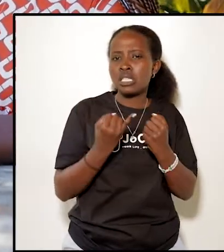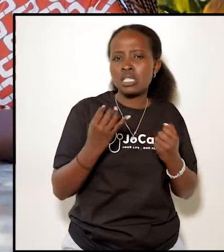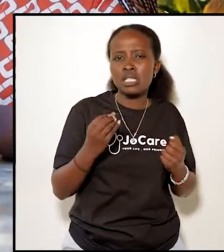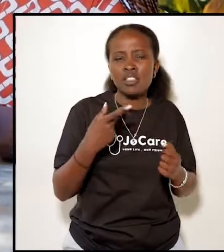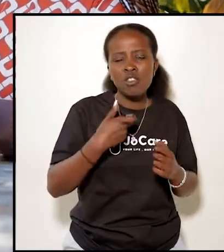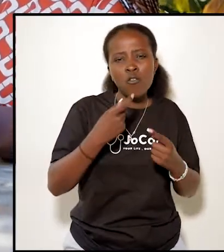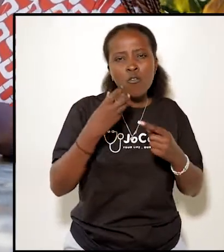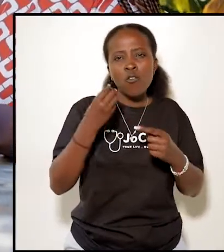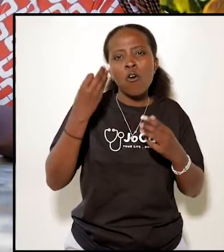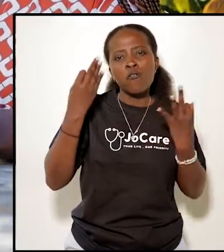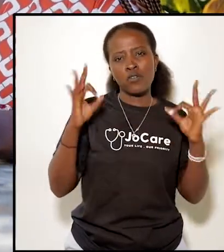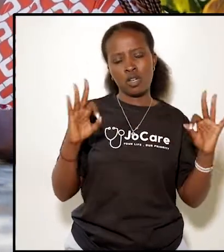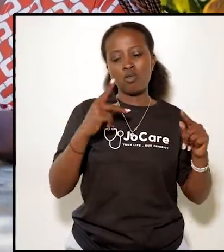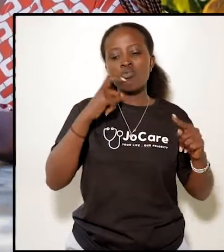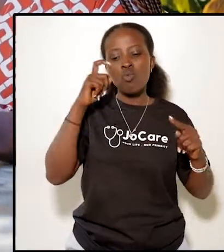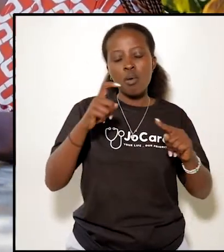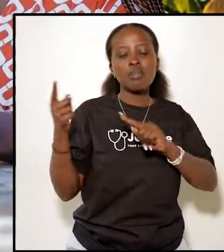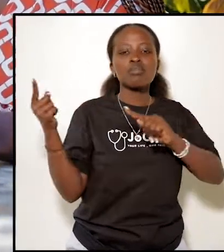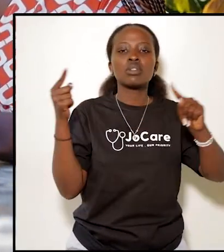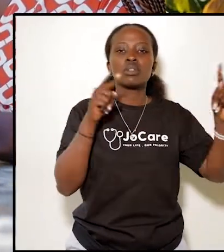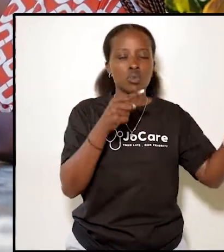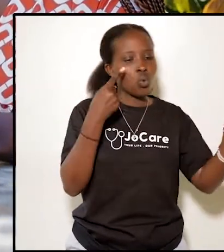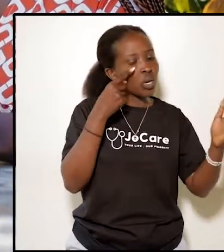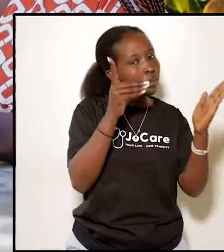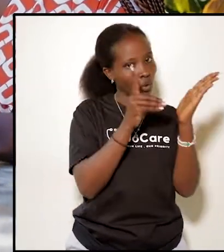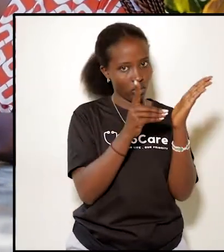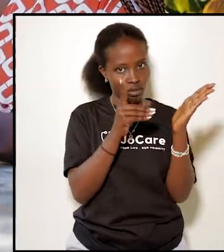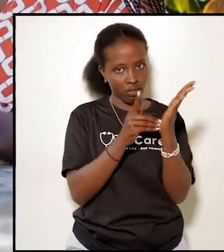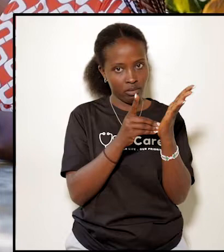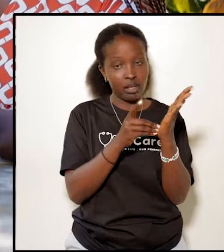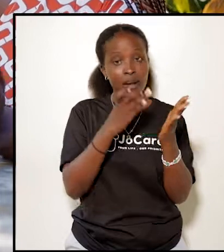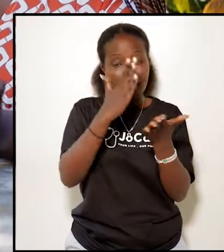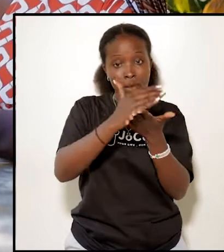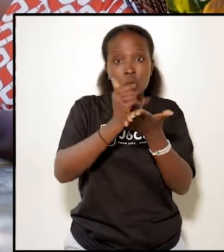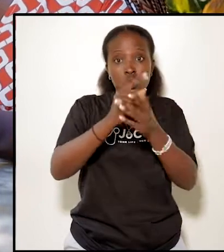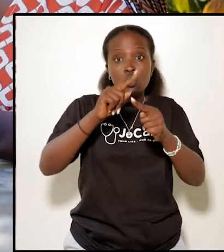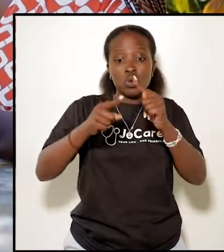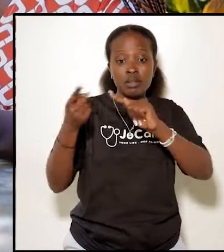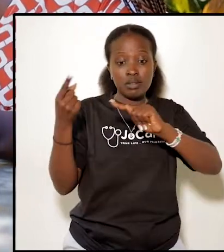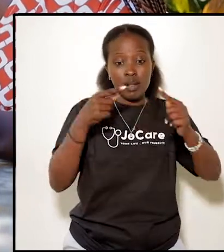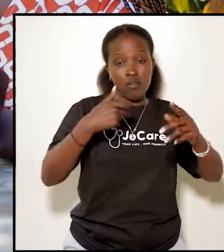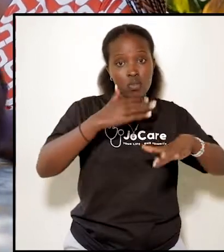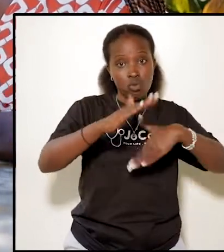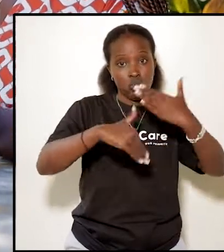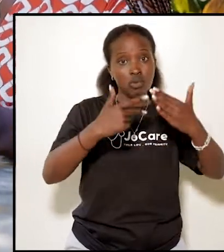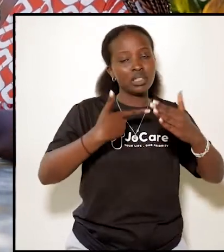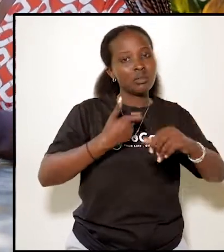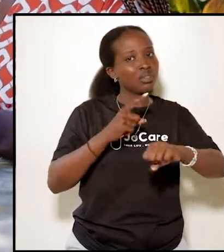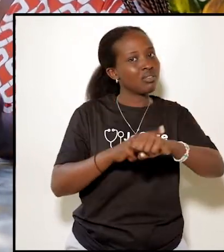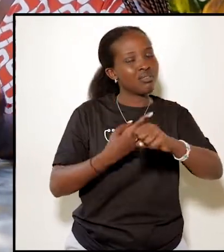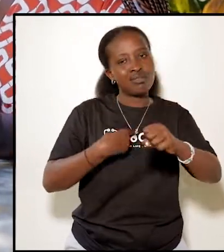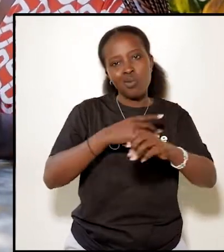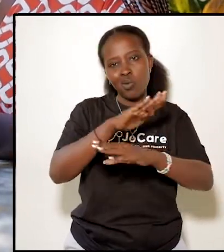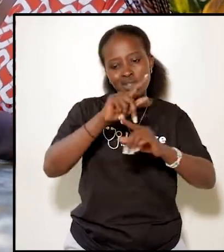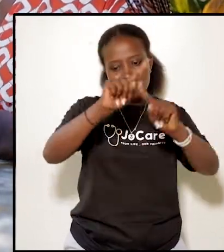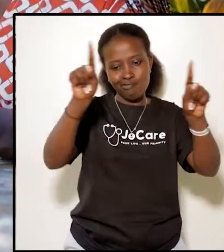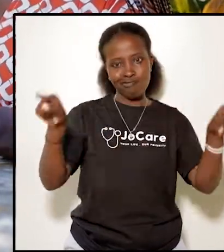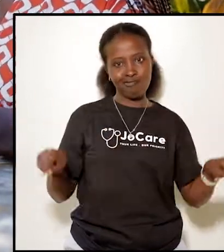60, then for 3 cycles you've checked, you have to see a doctor. Okay. Because for 3 cycles you've checked that they're not the same